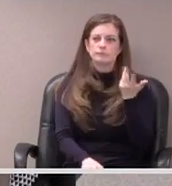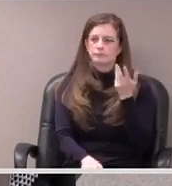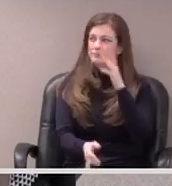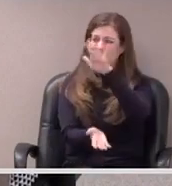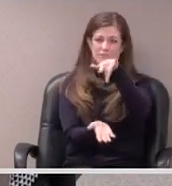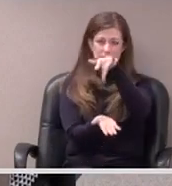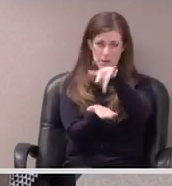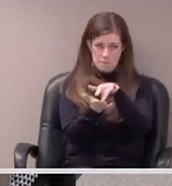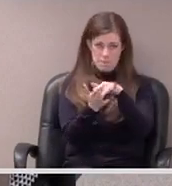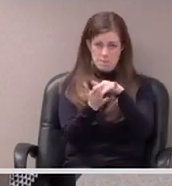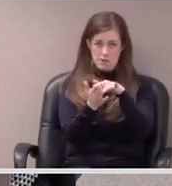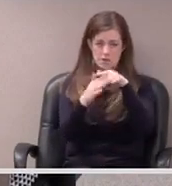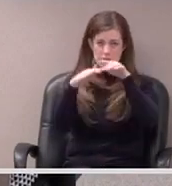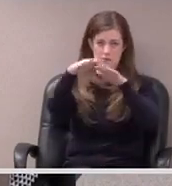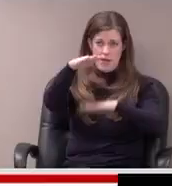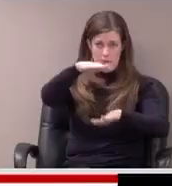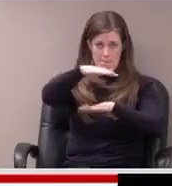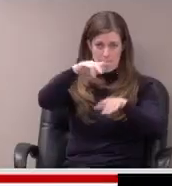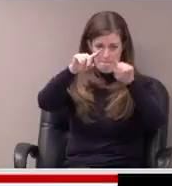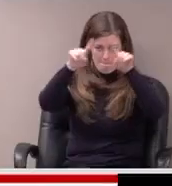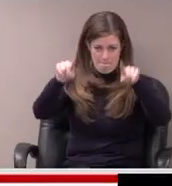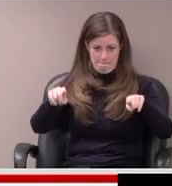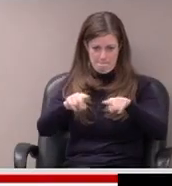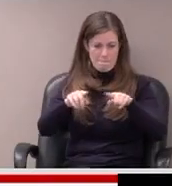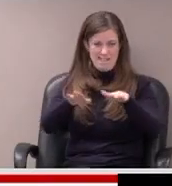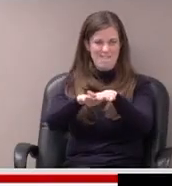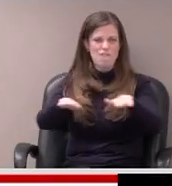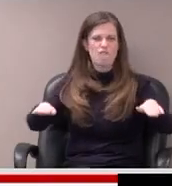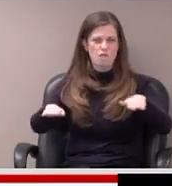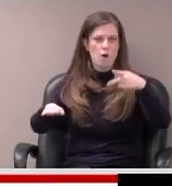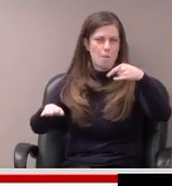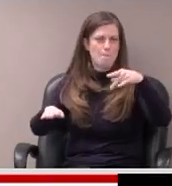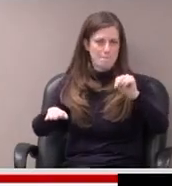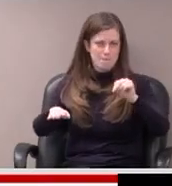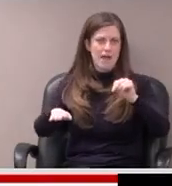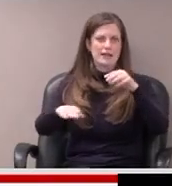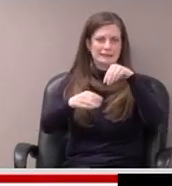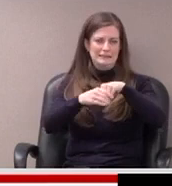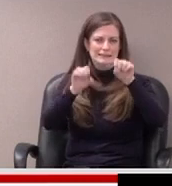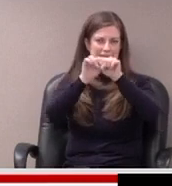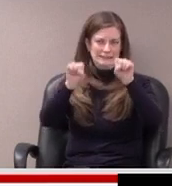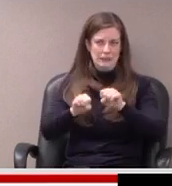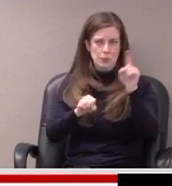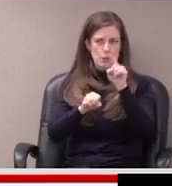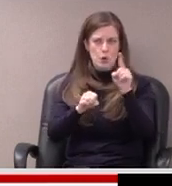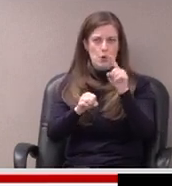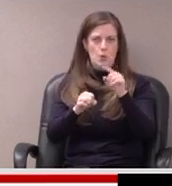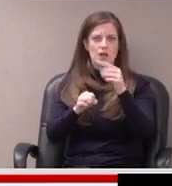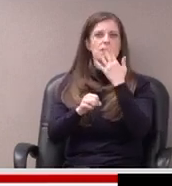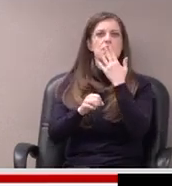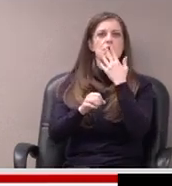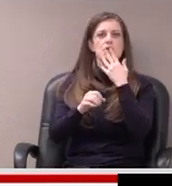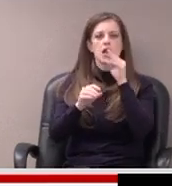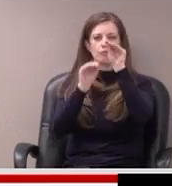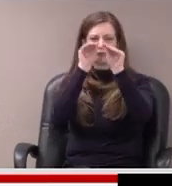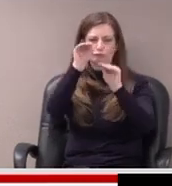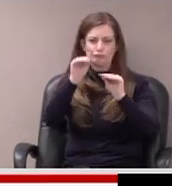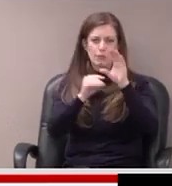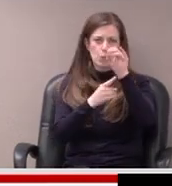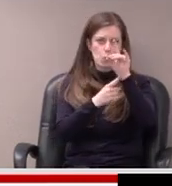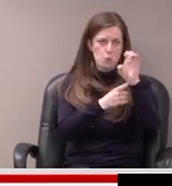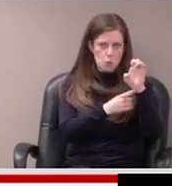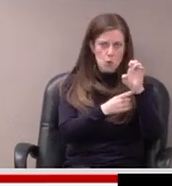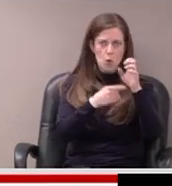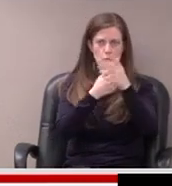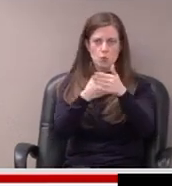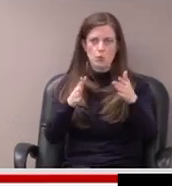In the middle, at the bottom there, that's just a sample floor plan we brought into our system, and we code all of the rooms. And we have developed a dashboard on the bottom right